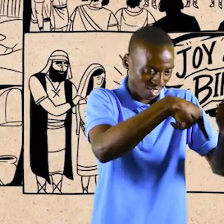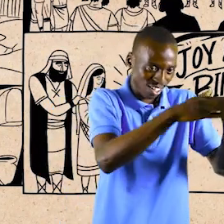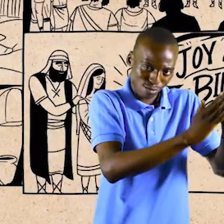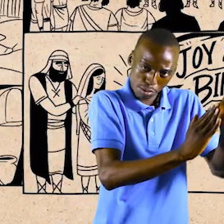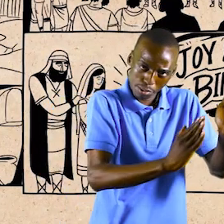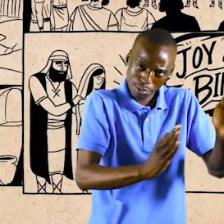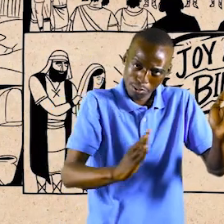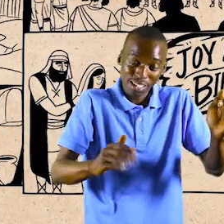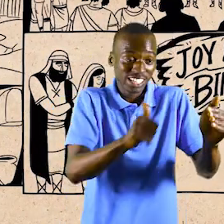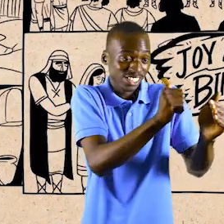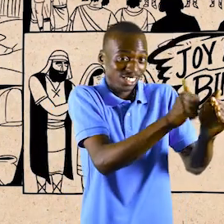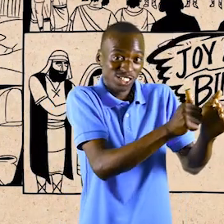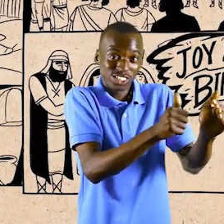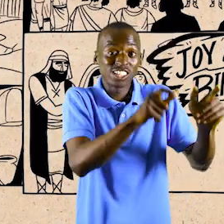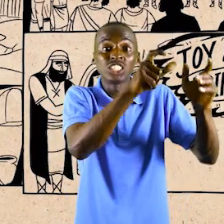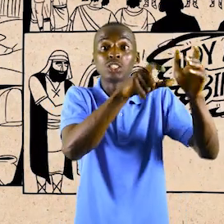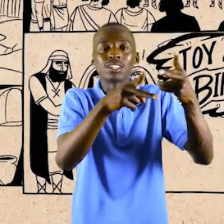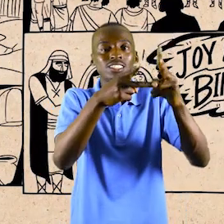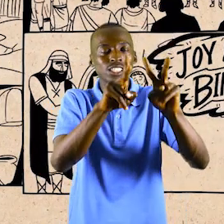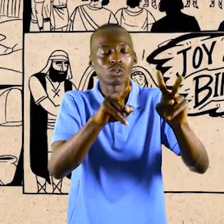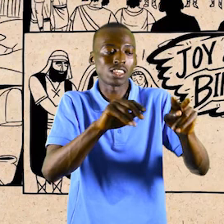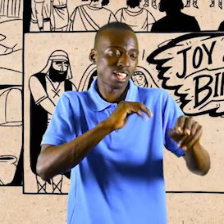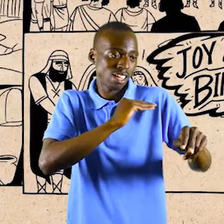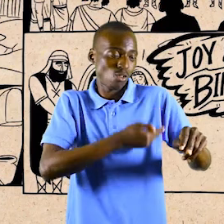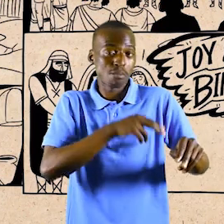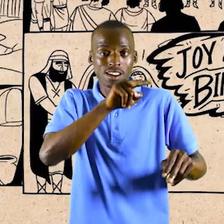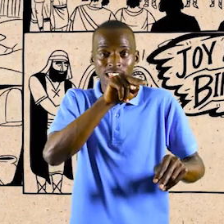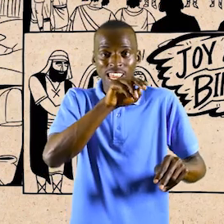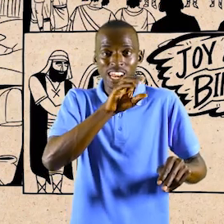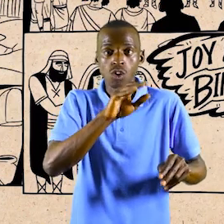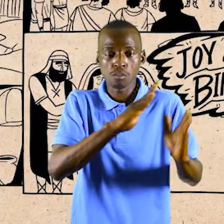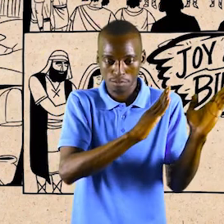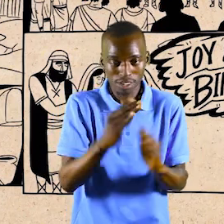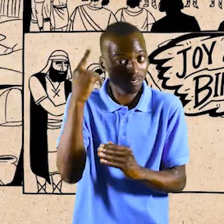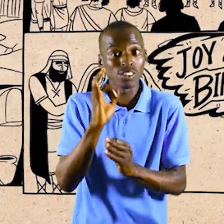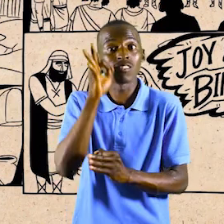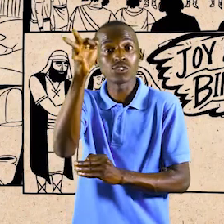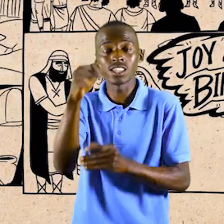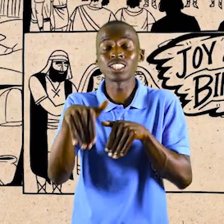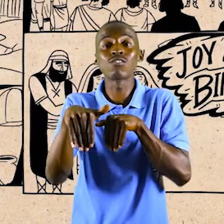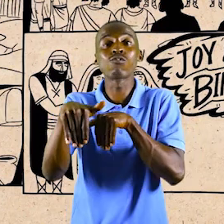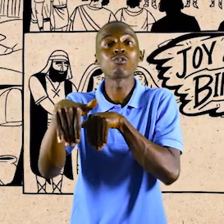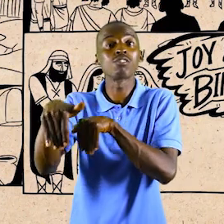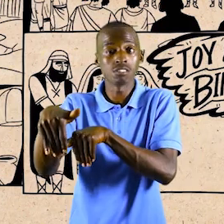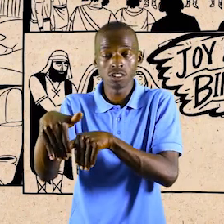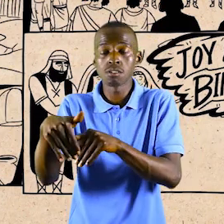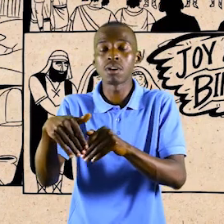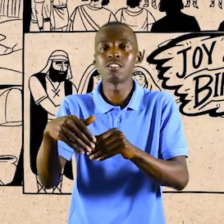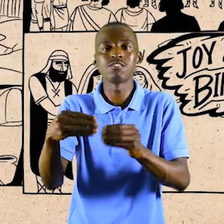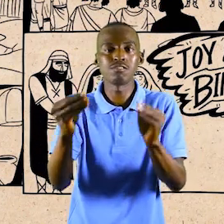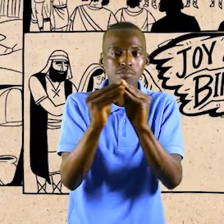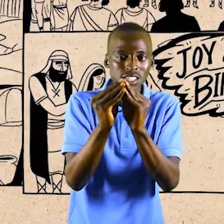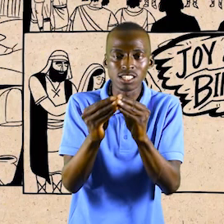as well. So each of the chapters begins with Naomi and Ruth making a plan for their future, and that's followed by a providential